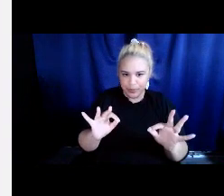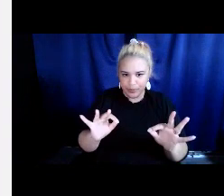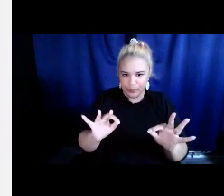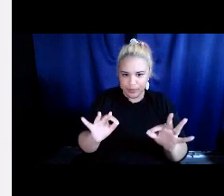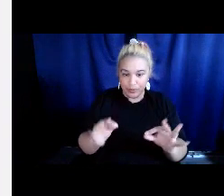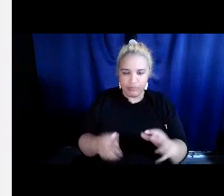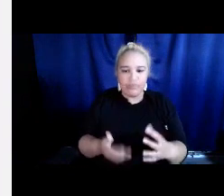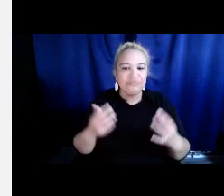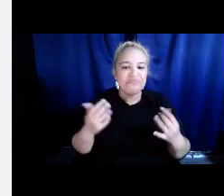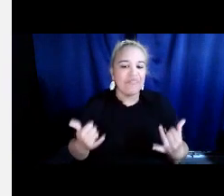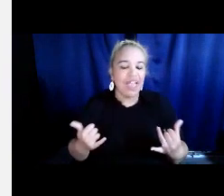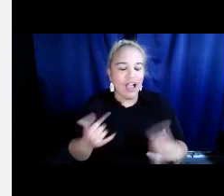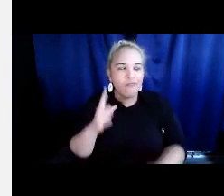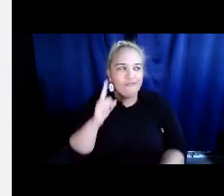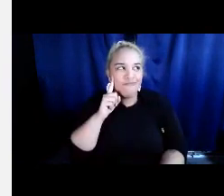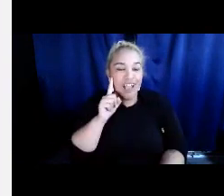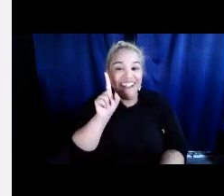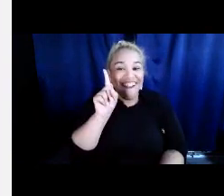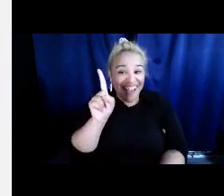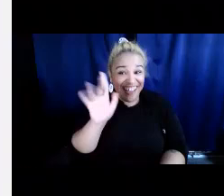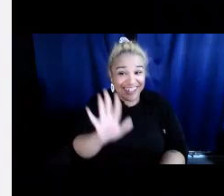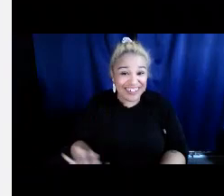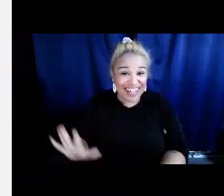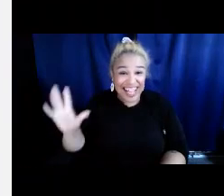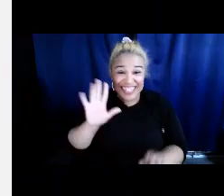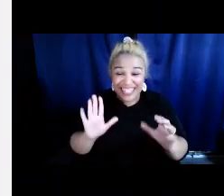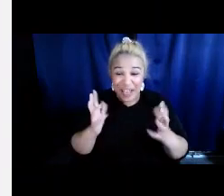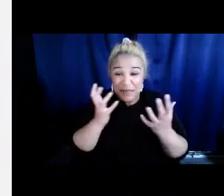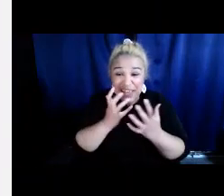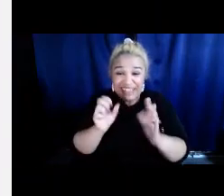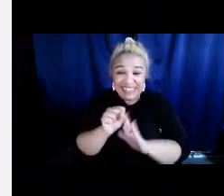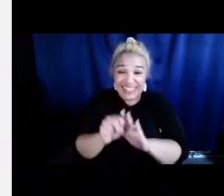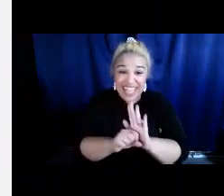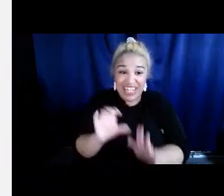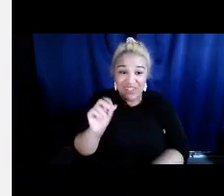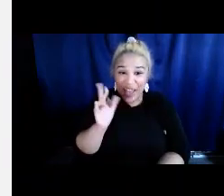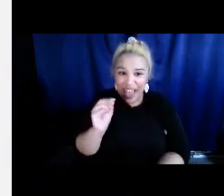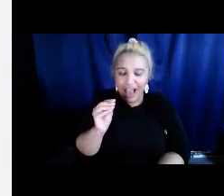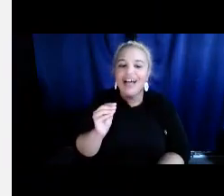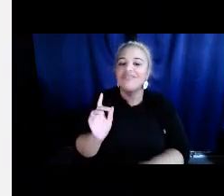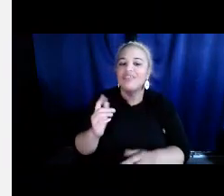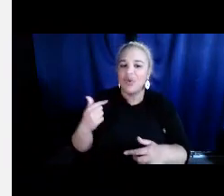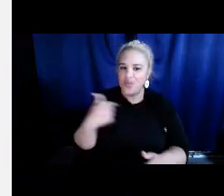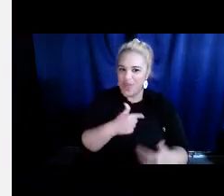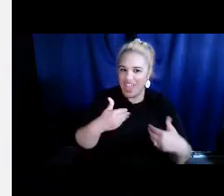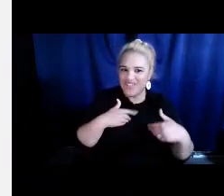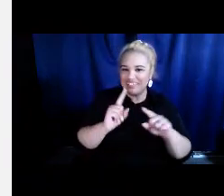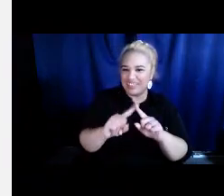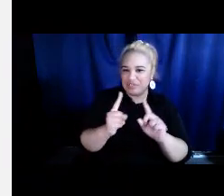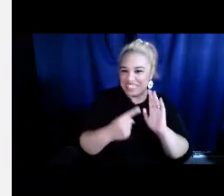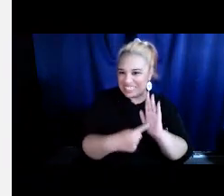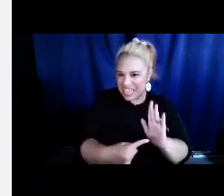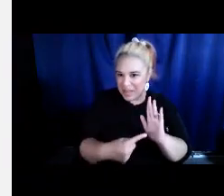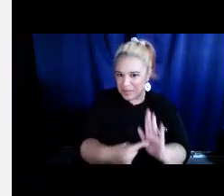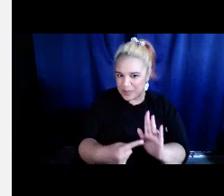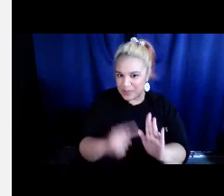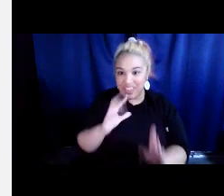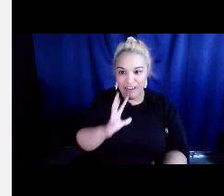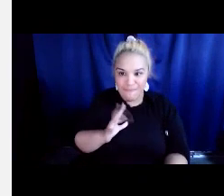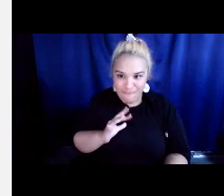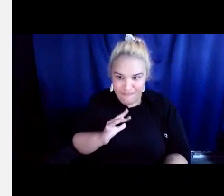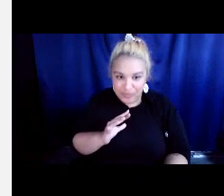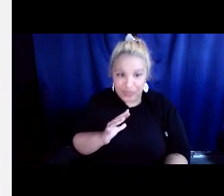great state of Ohio. In Southwest Ohio, the Cincinnati Zoo has sensory maps, which highlight areas with loud noise,